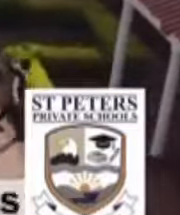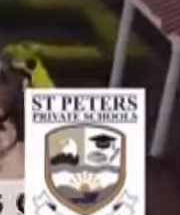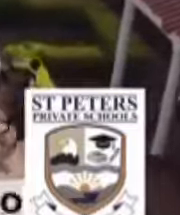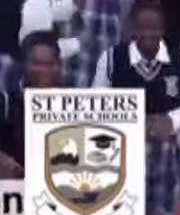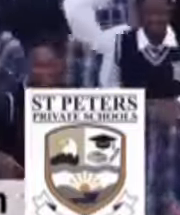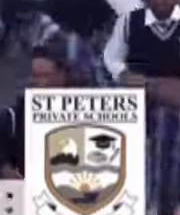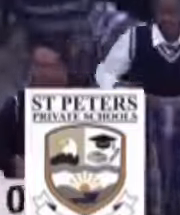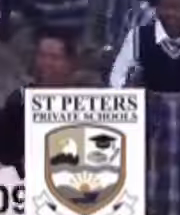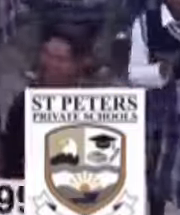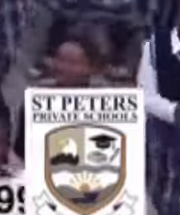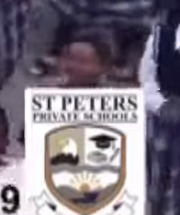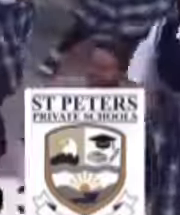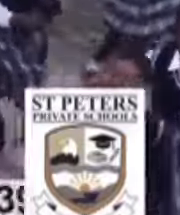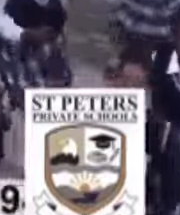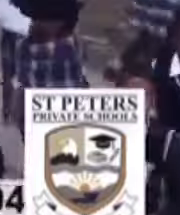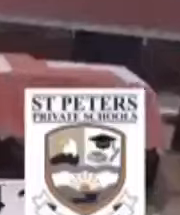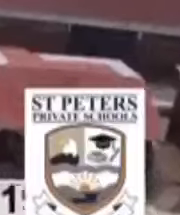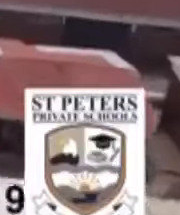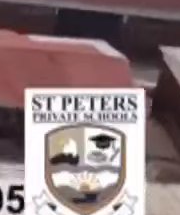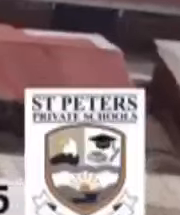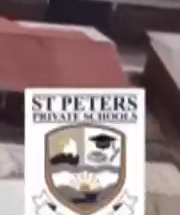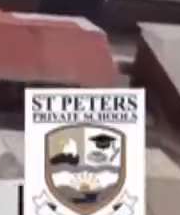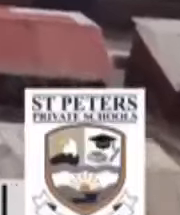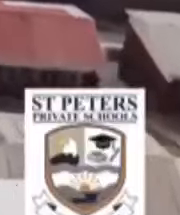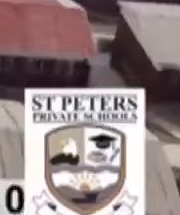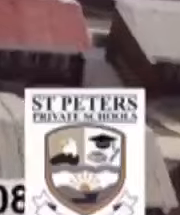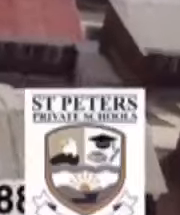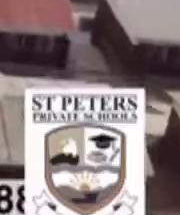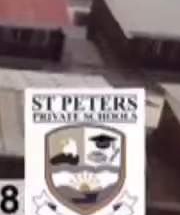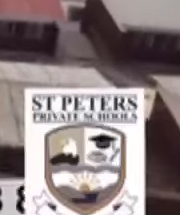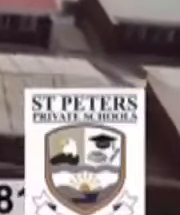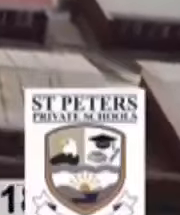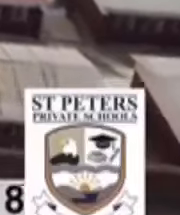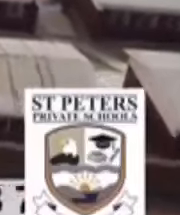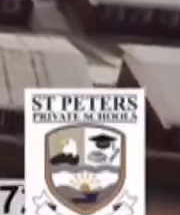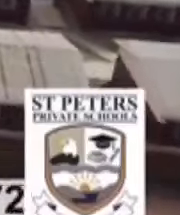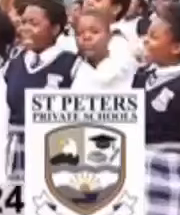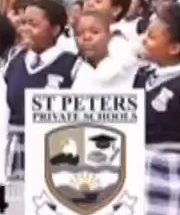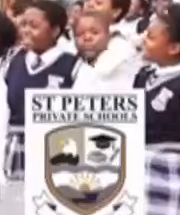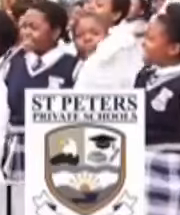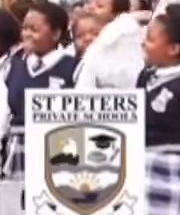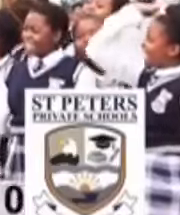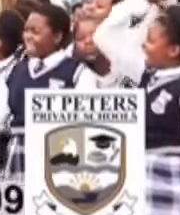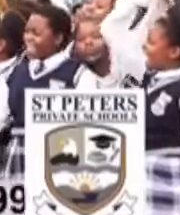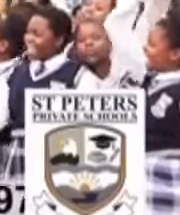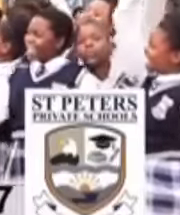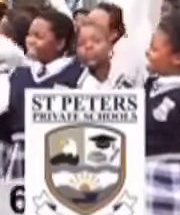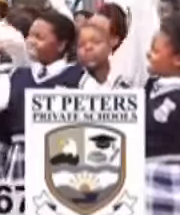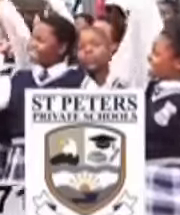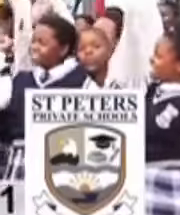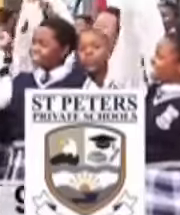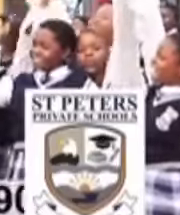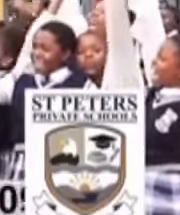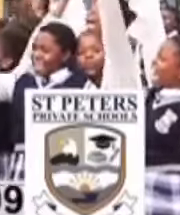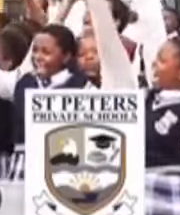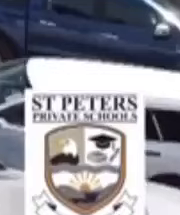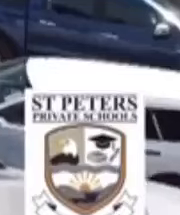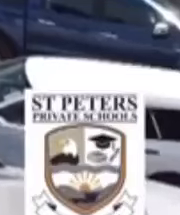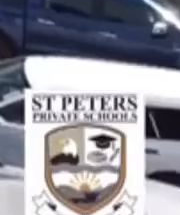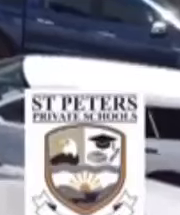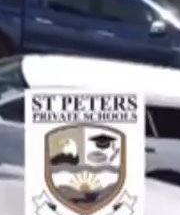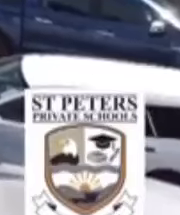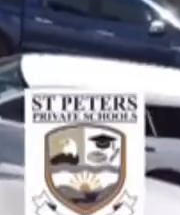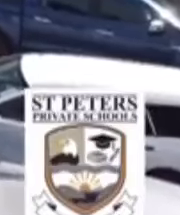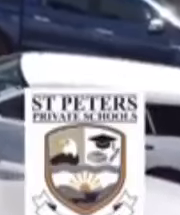lives. So what are you waiting for? Join us at St. Peter's Private Schools in Imponela today and